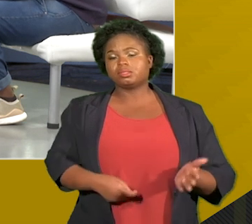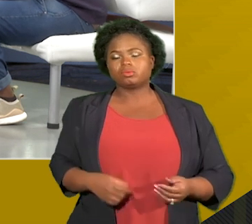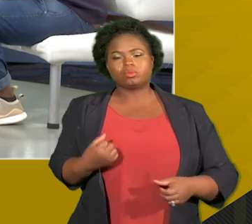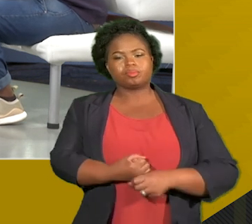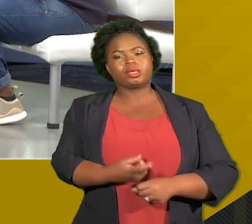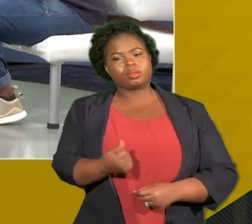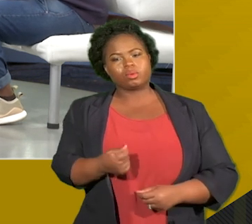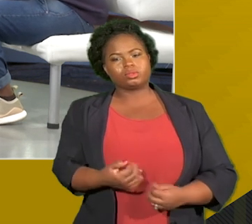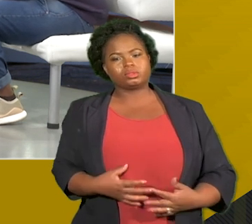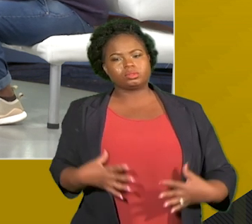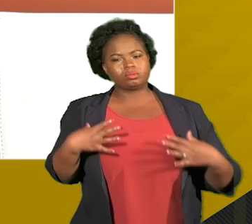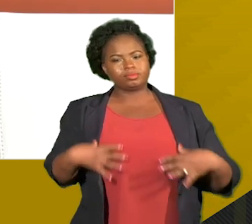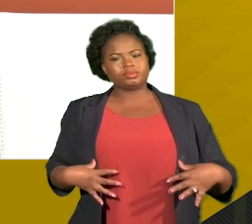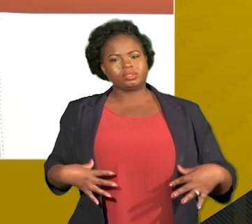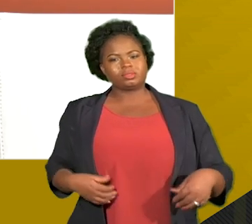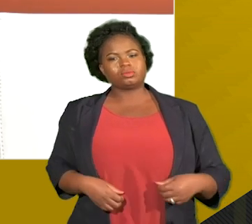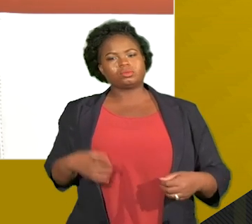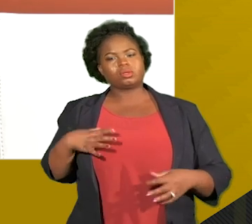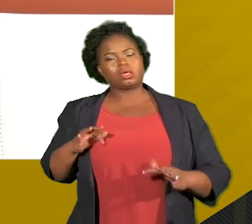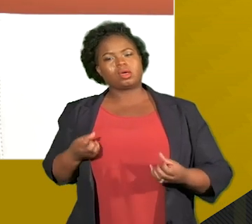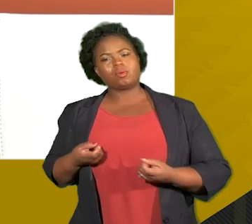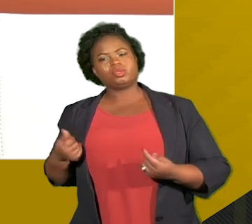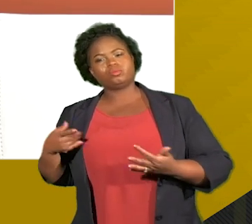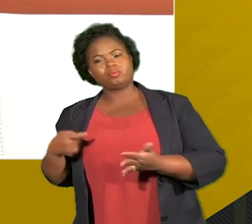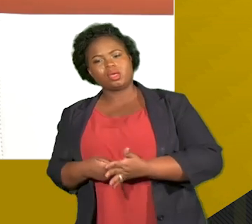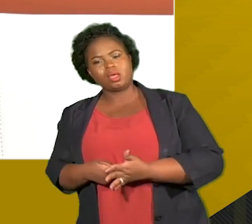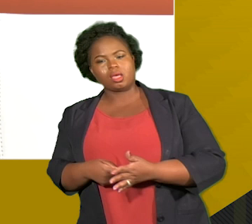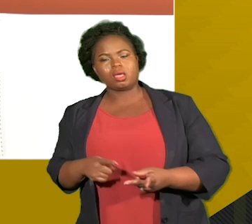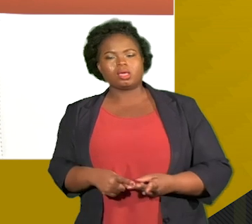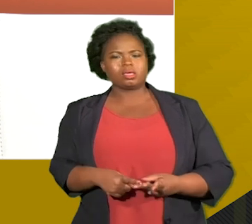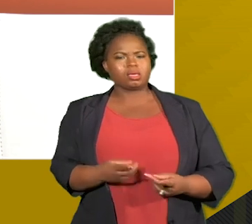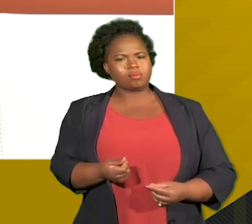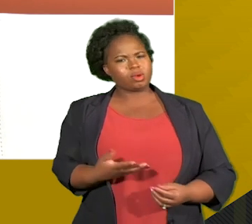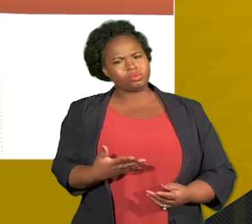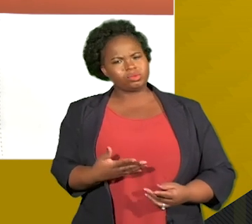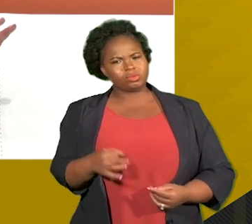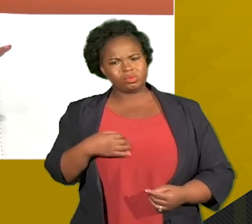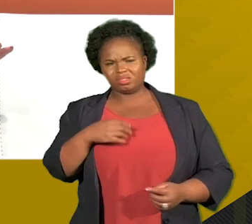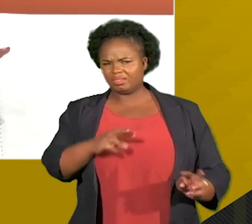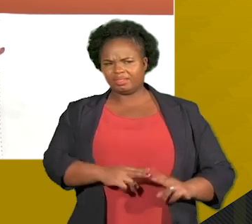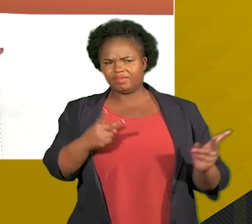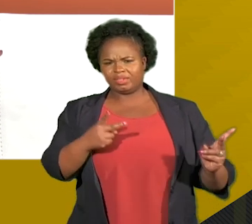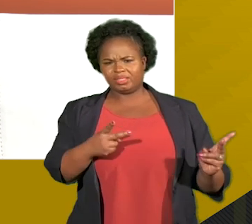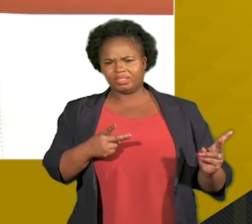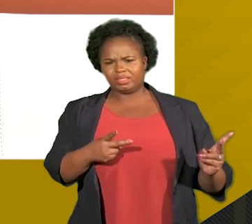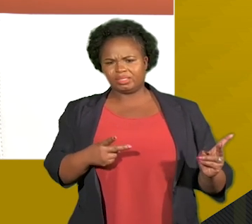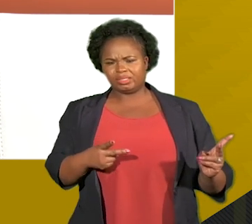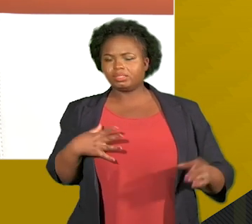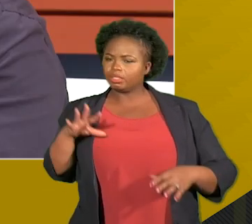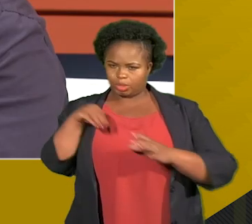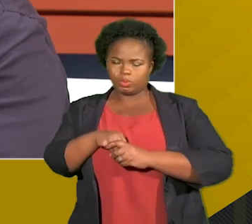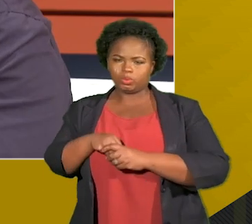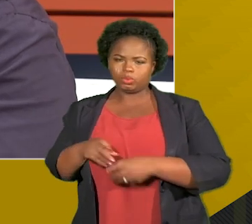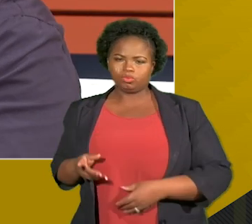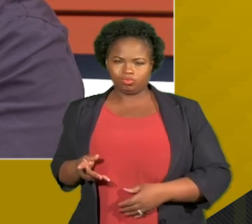clothes, you're pricing on labor, you're pricing on material amount and all that. You're saying that's not how it's priced? No, it includes